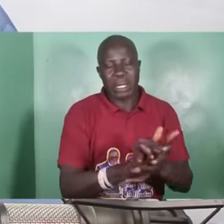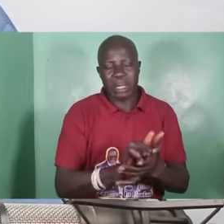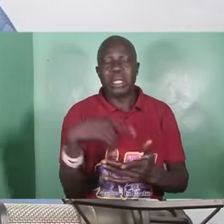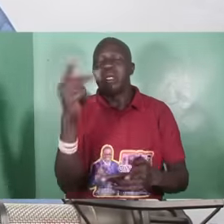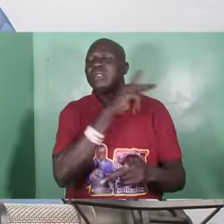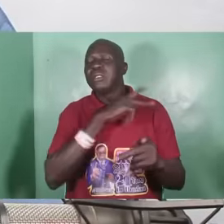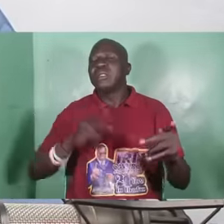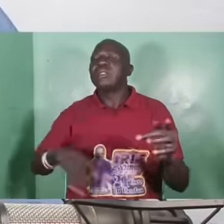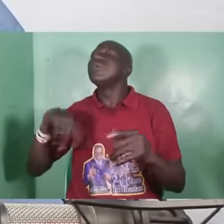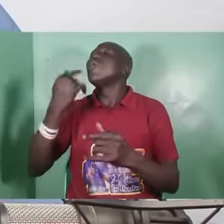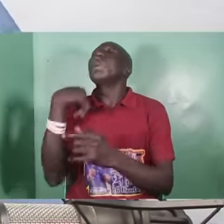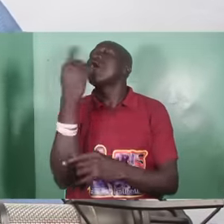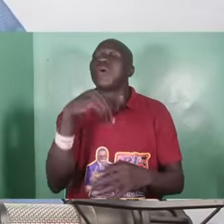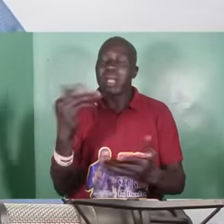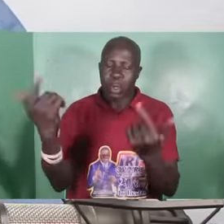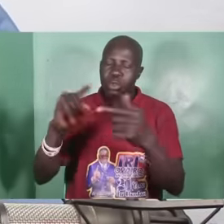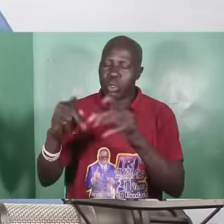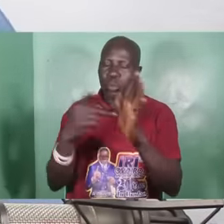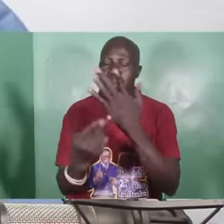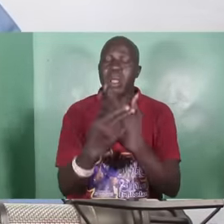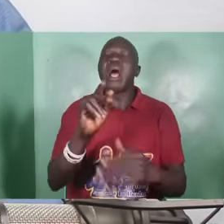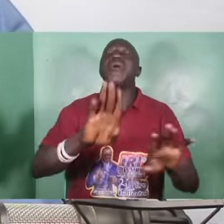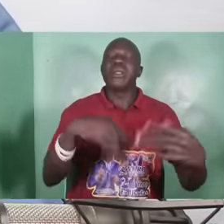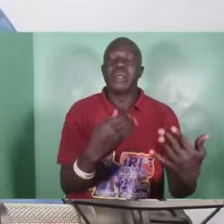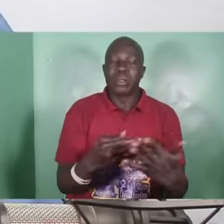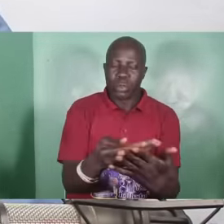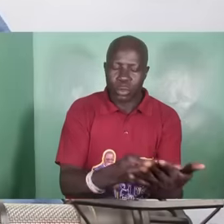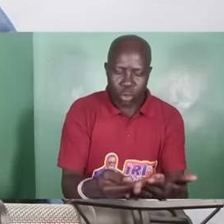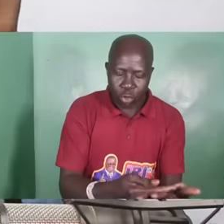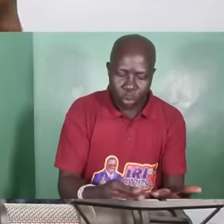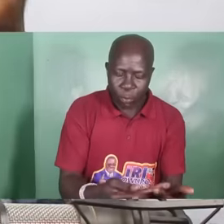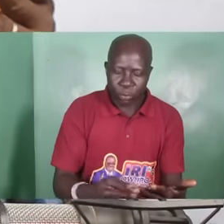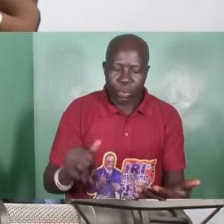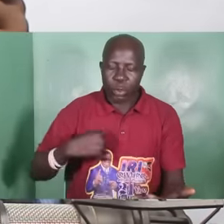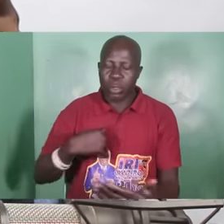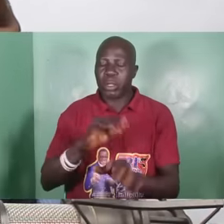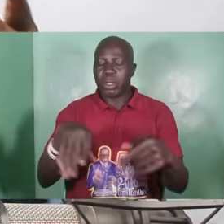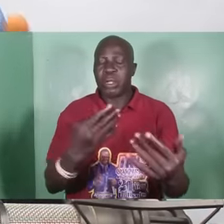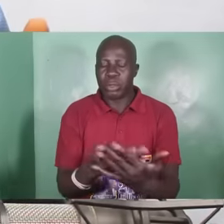Die. Not only that, but everybody that is present in the program, we'll give them soul.